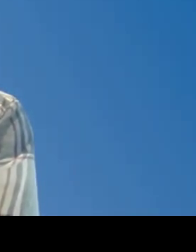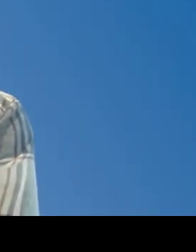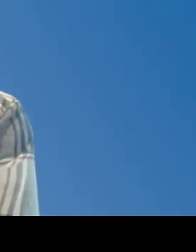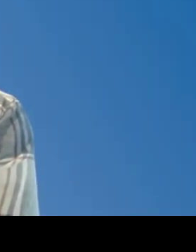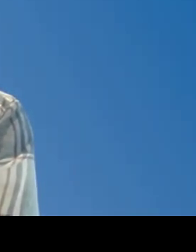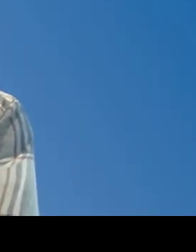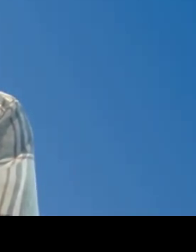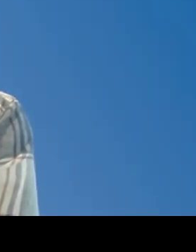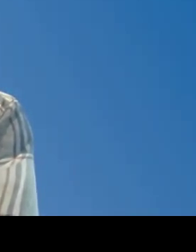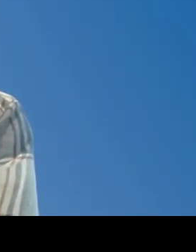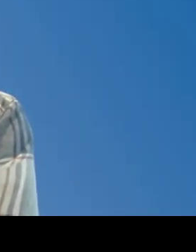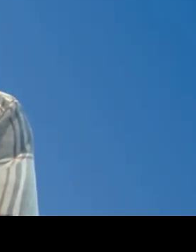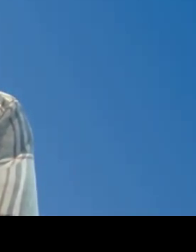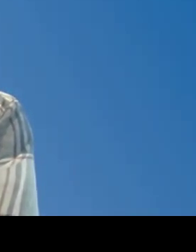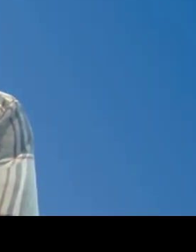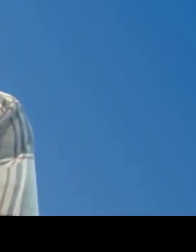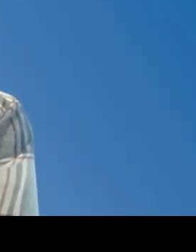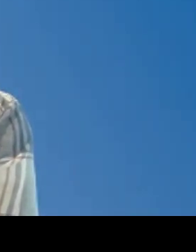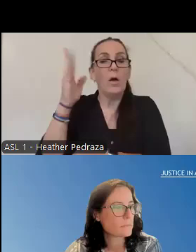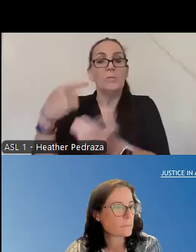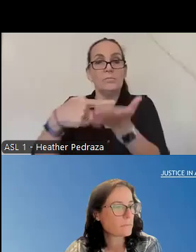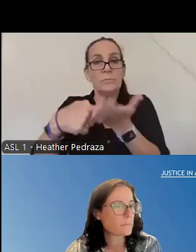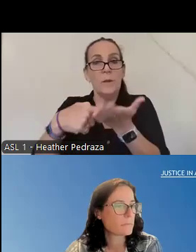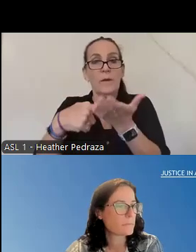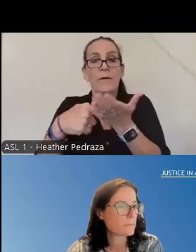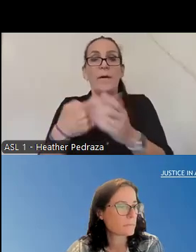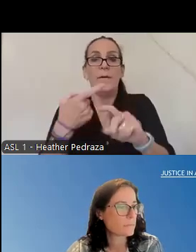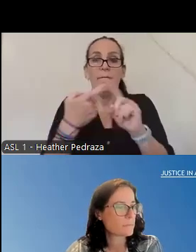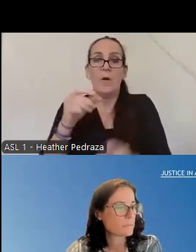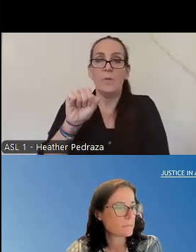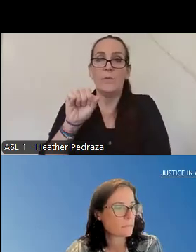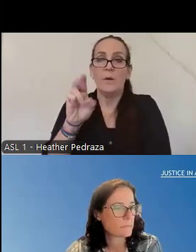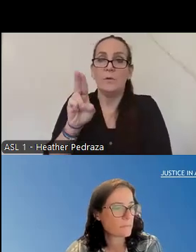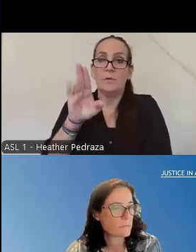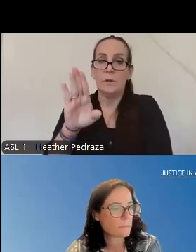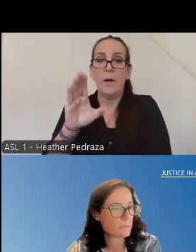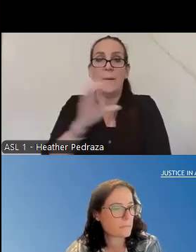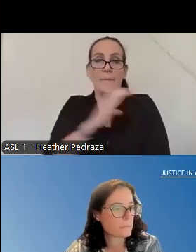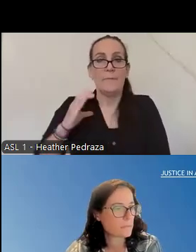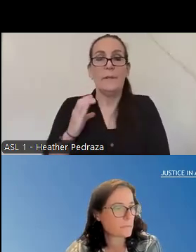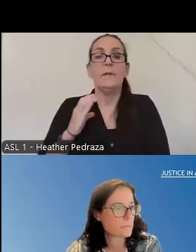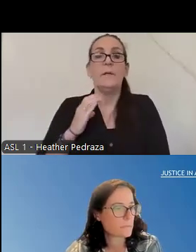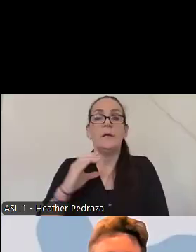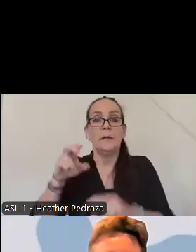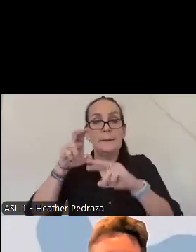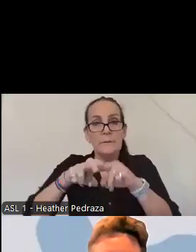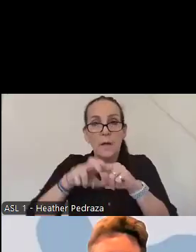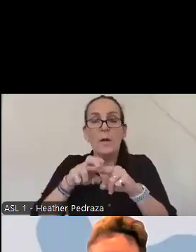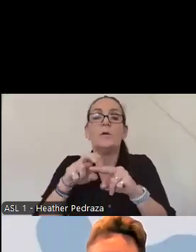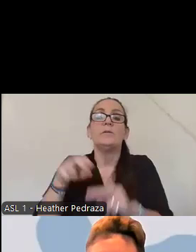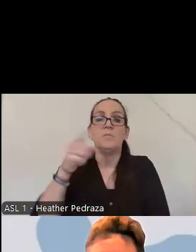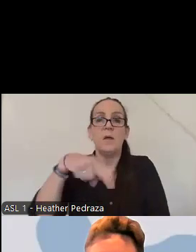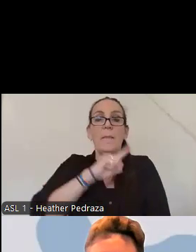presentations and discussions from our subcommittee chairs and our subcommittee members. We will